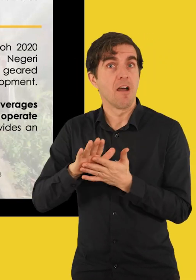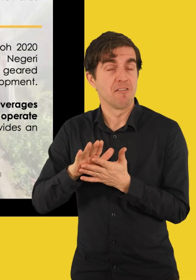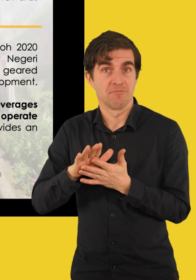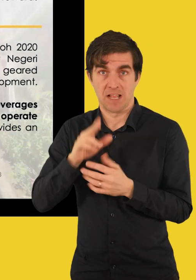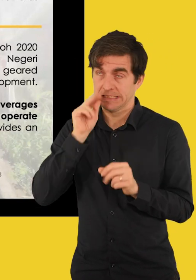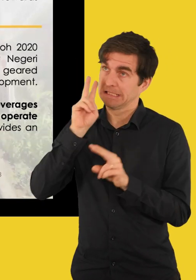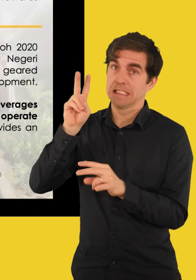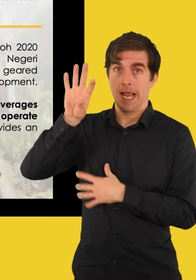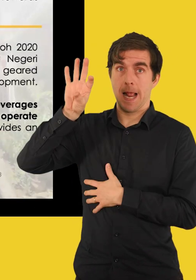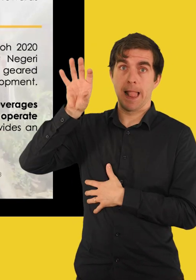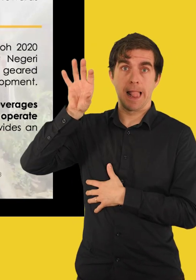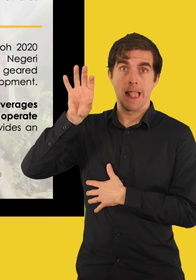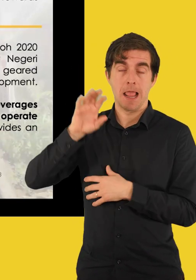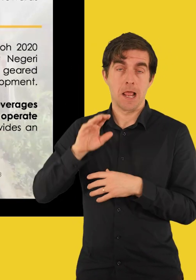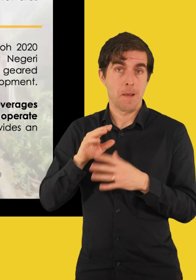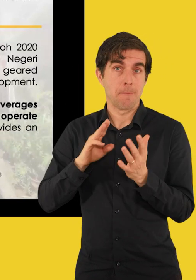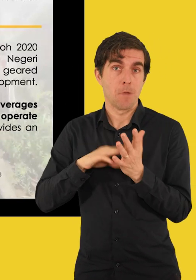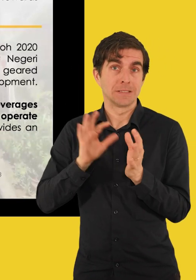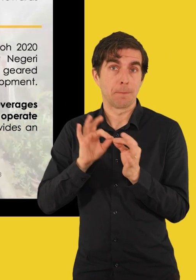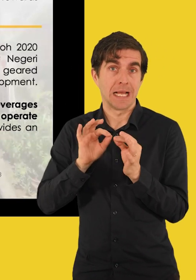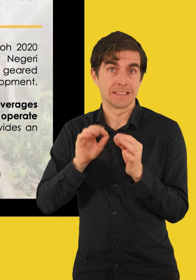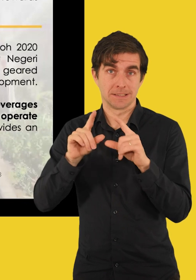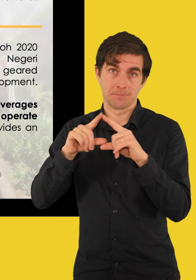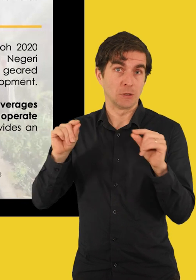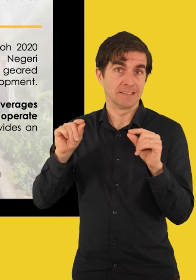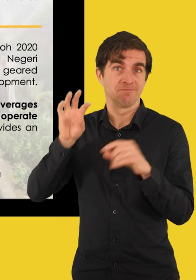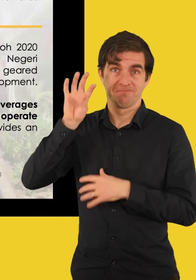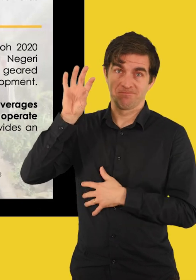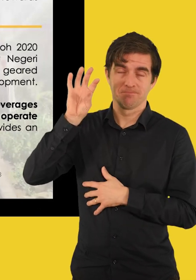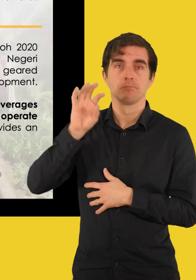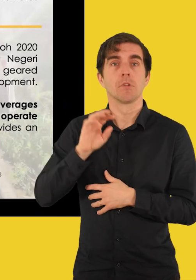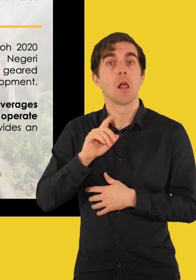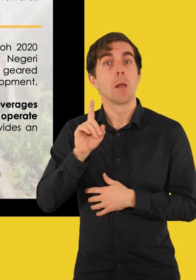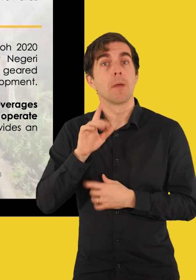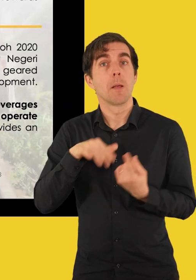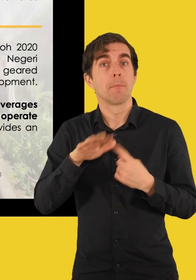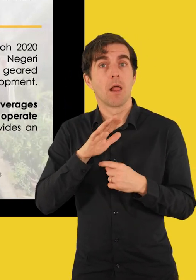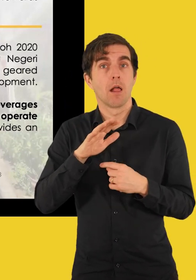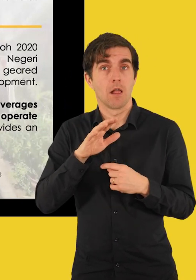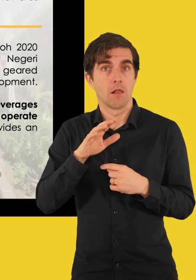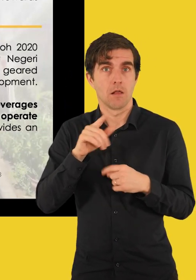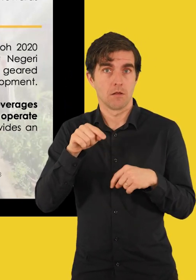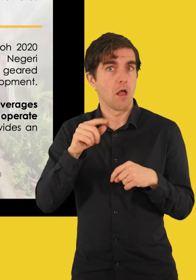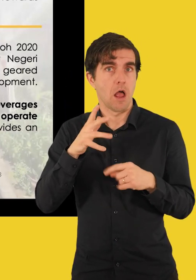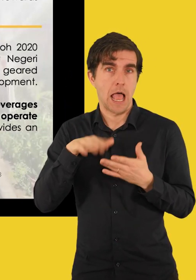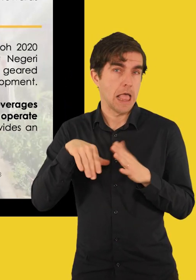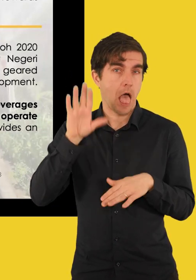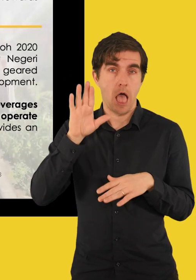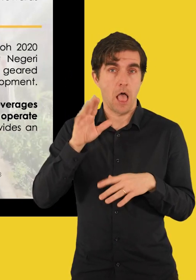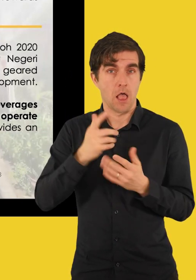logo big on the hill of Ipoh because at one time, Ipoh had per